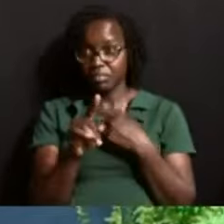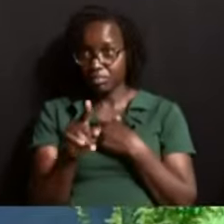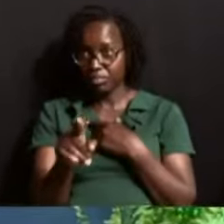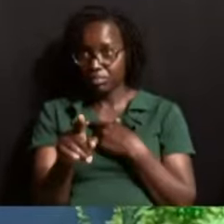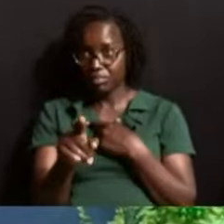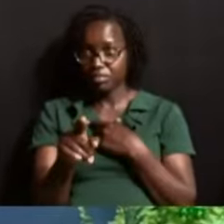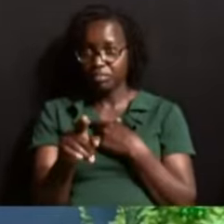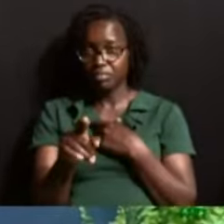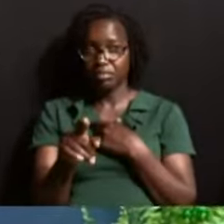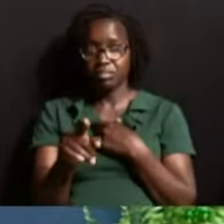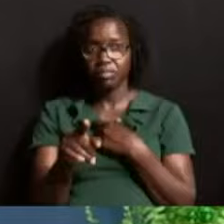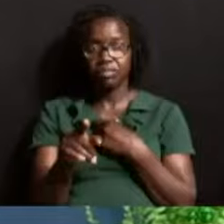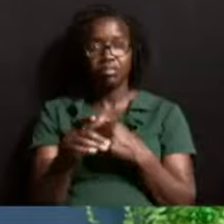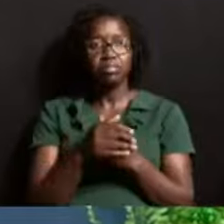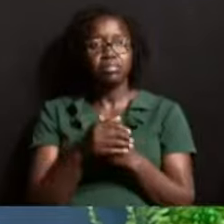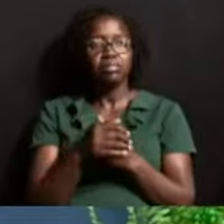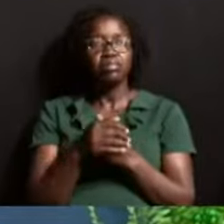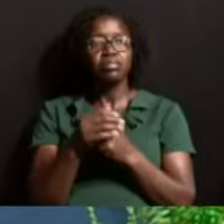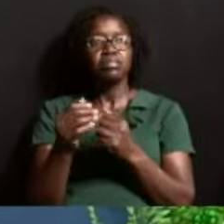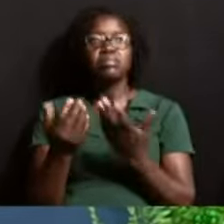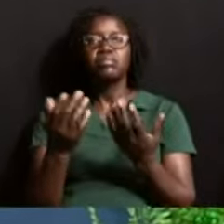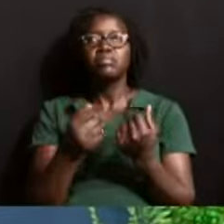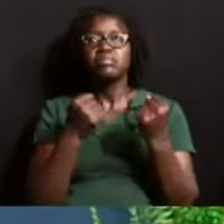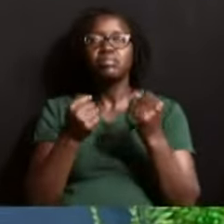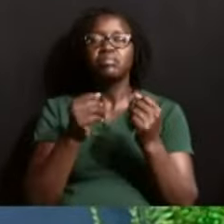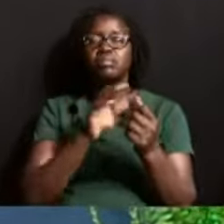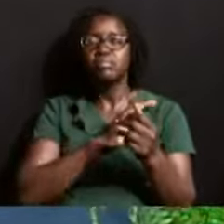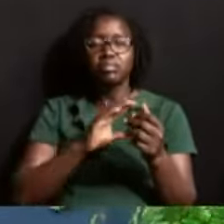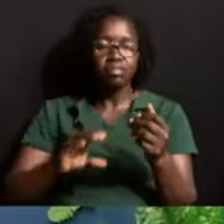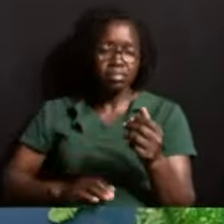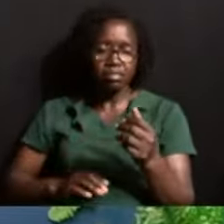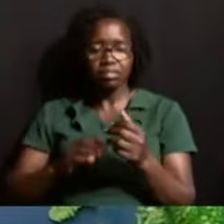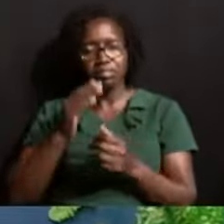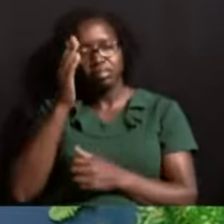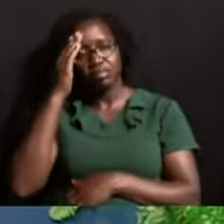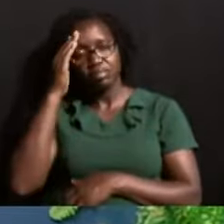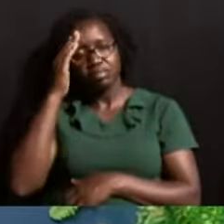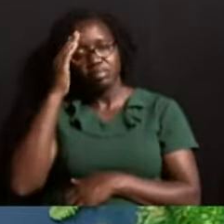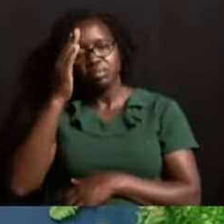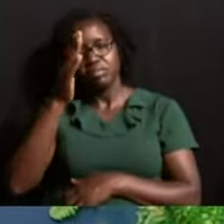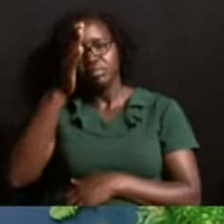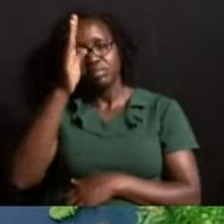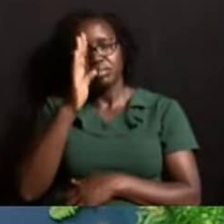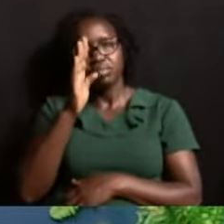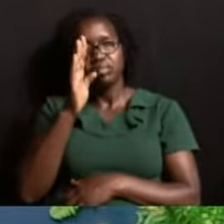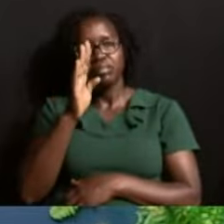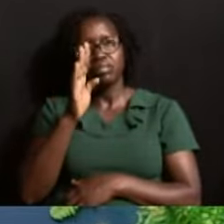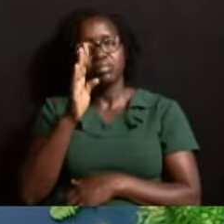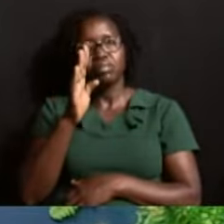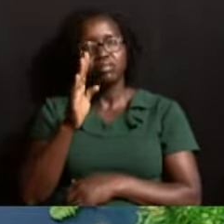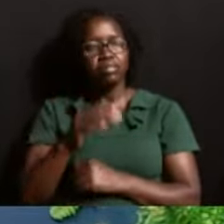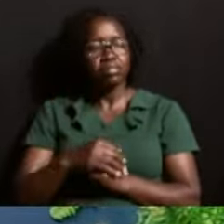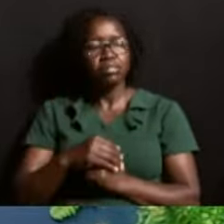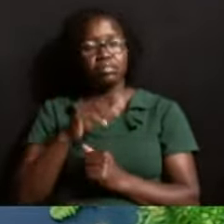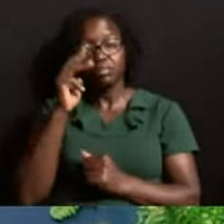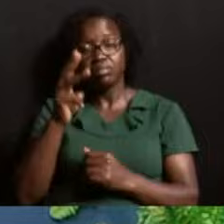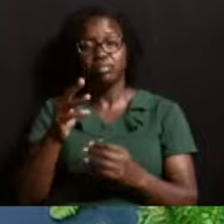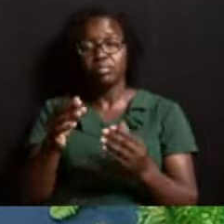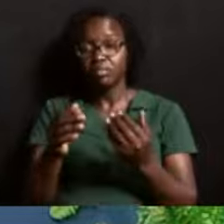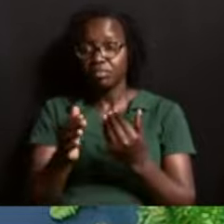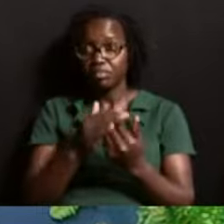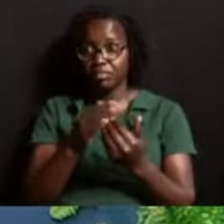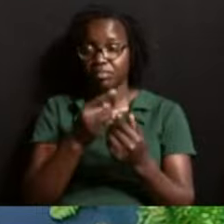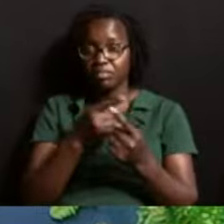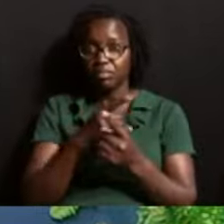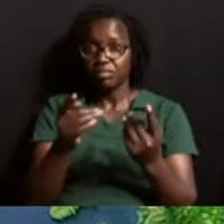the power of Christ. And I know God can do it. He can do it.